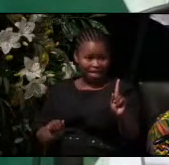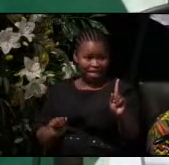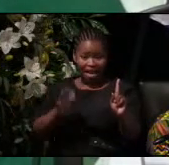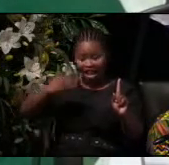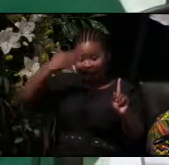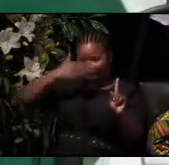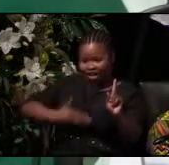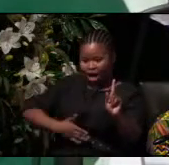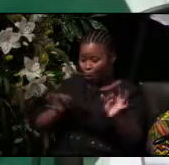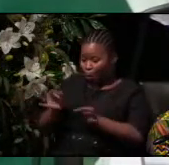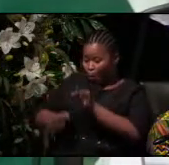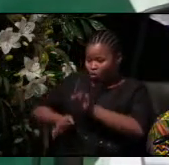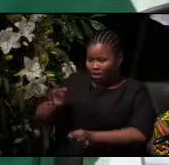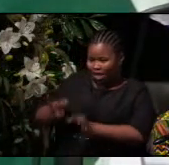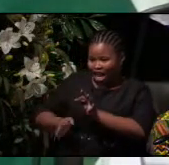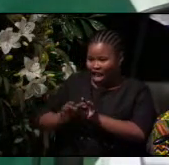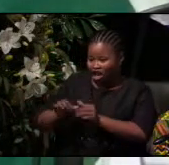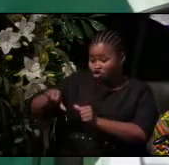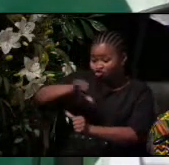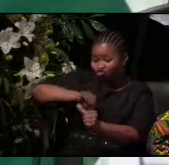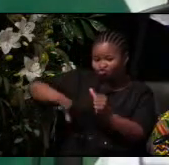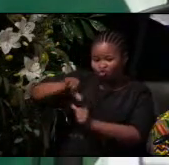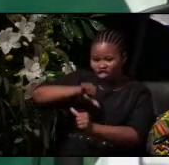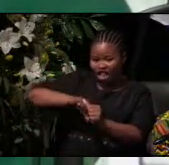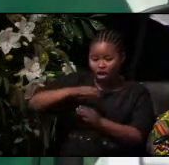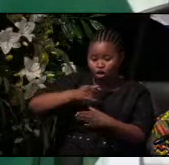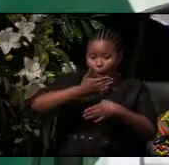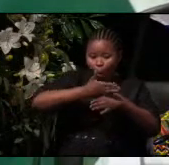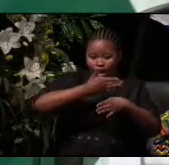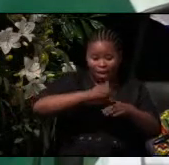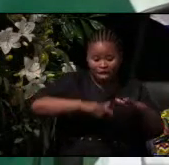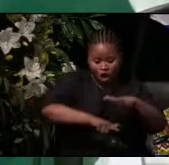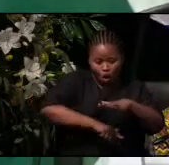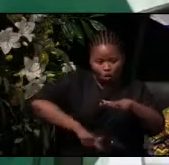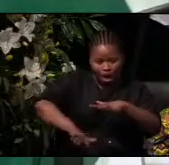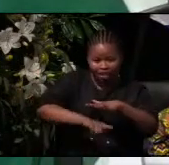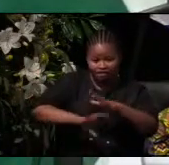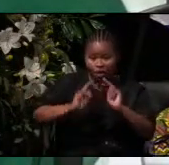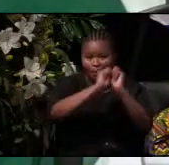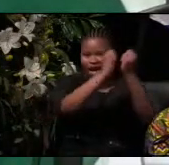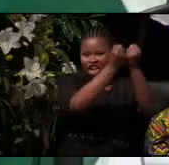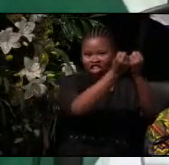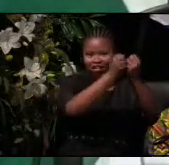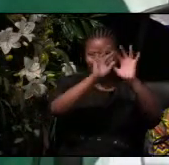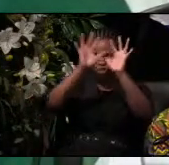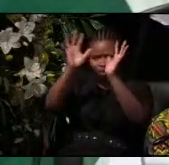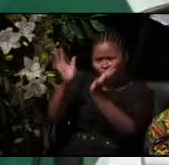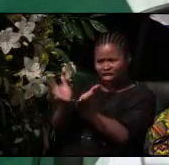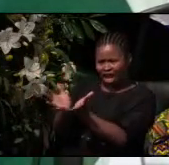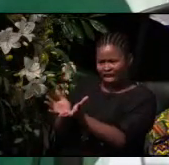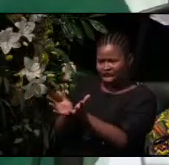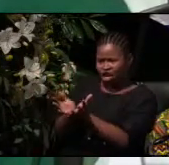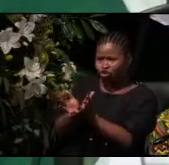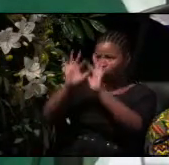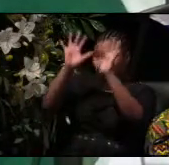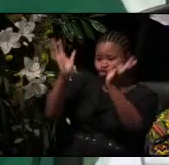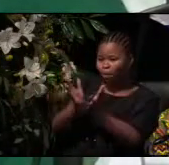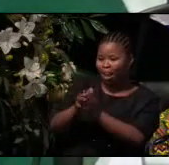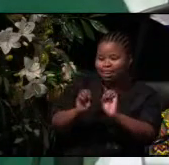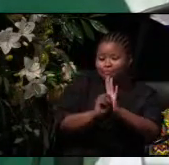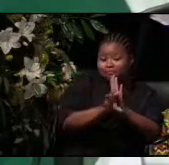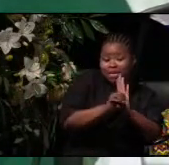and African political and social commentator widely used by local National continental and Global media